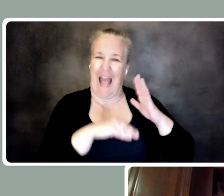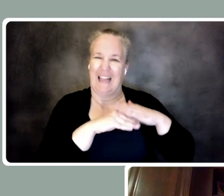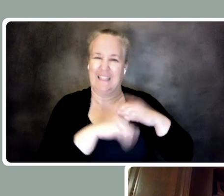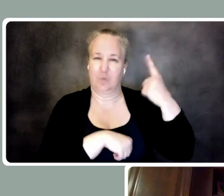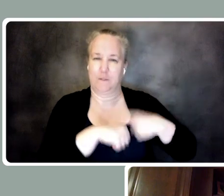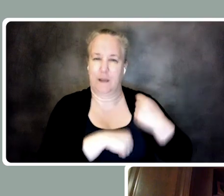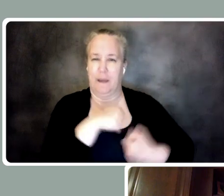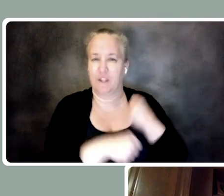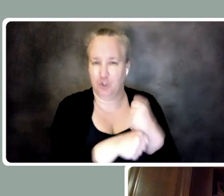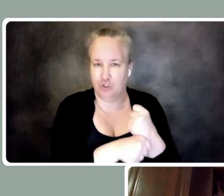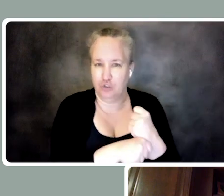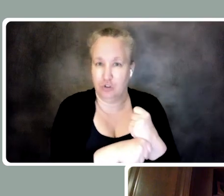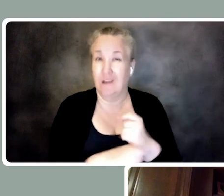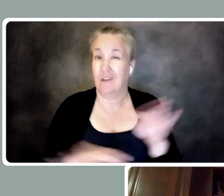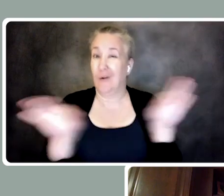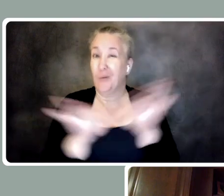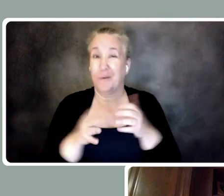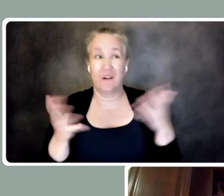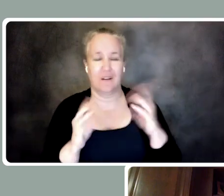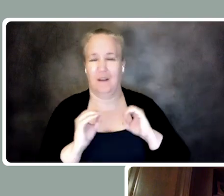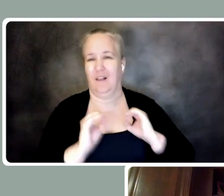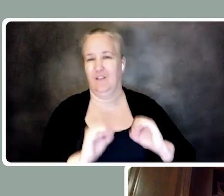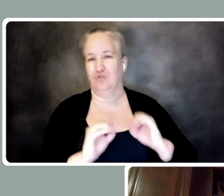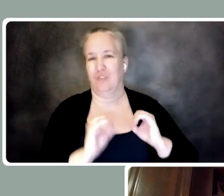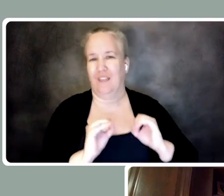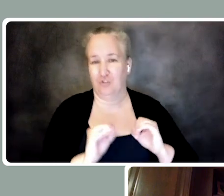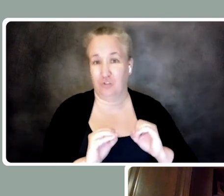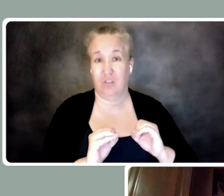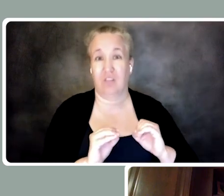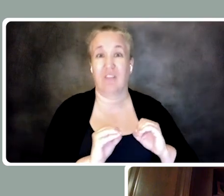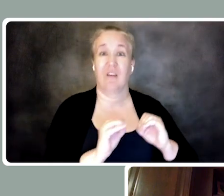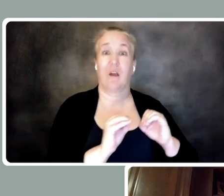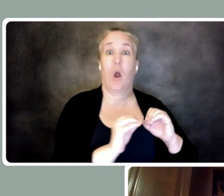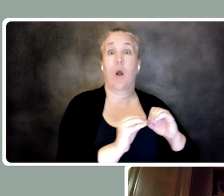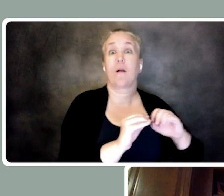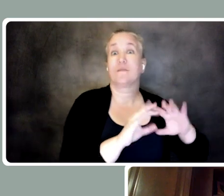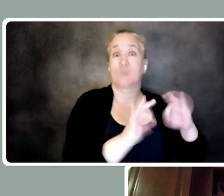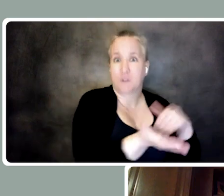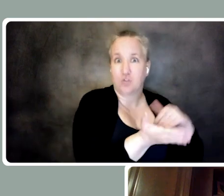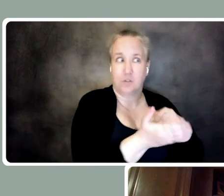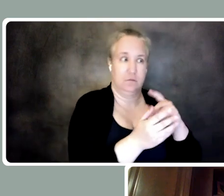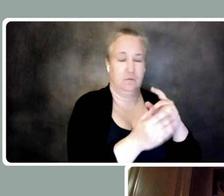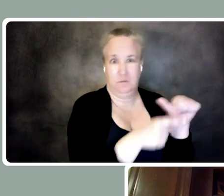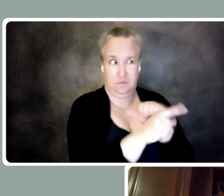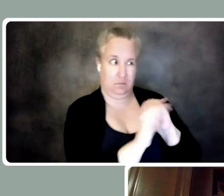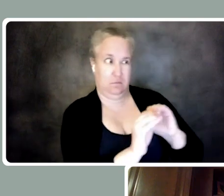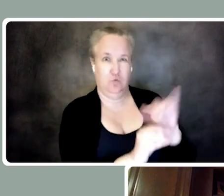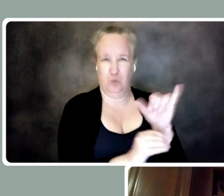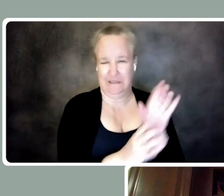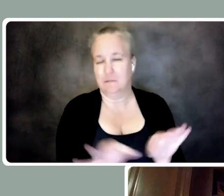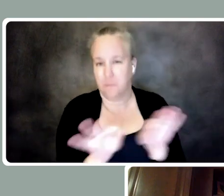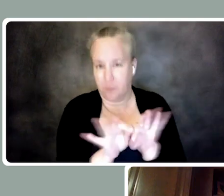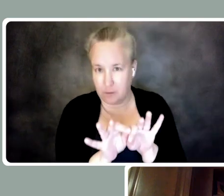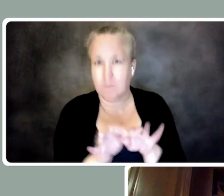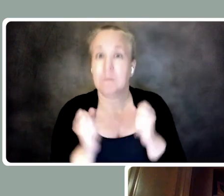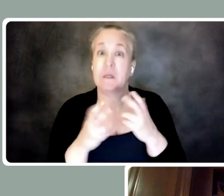I think education is important. I think educating primary care doctors is important. A lot of centers have survivorship